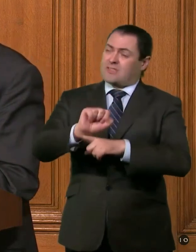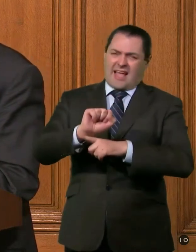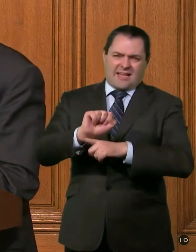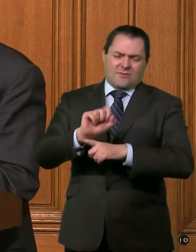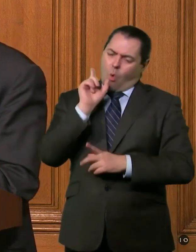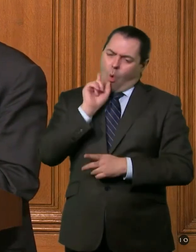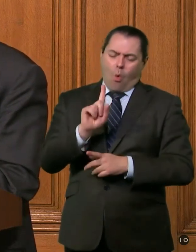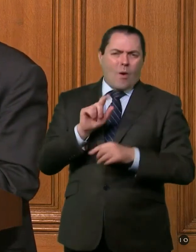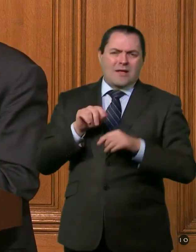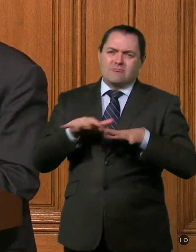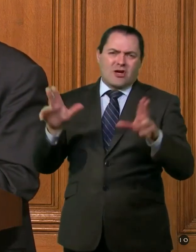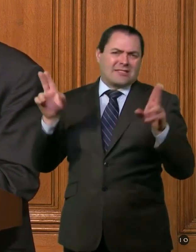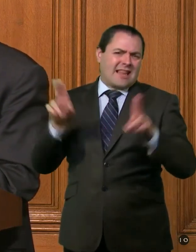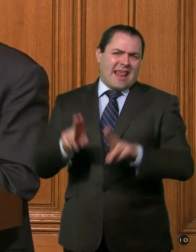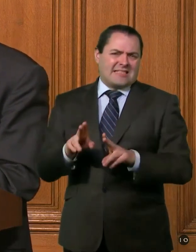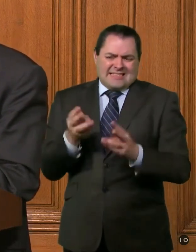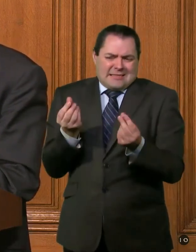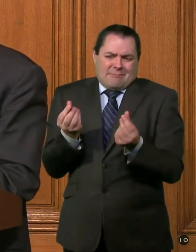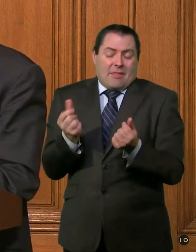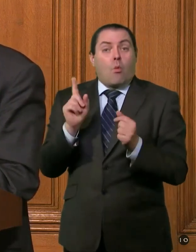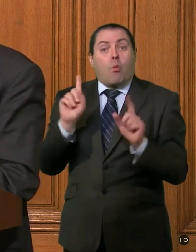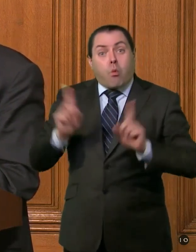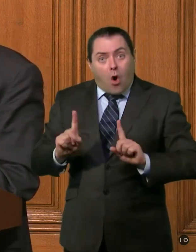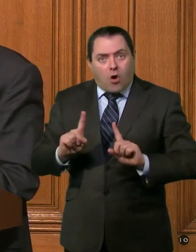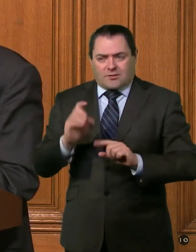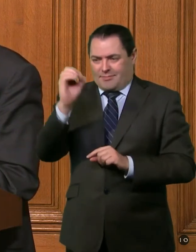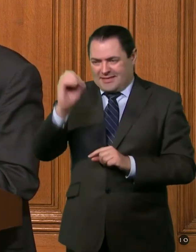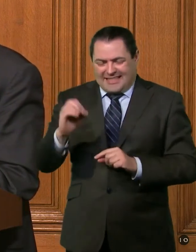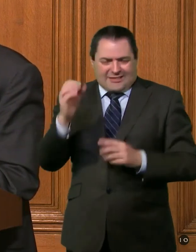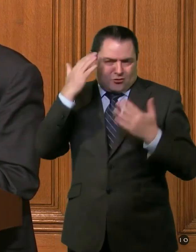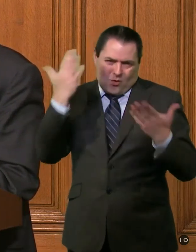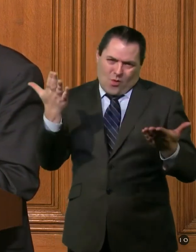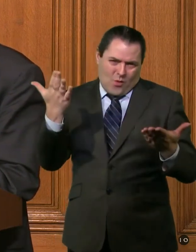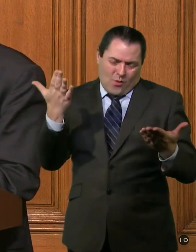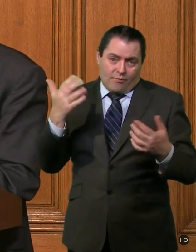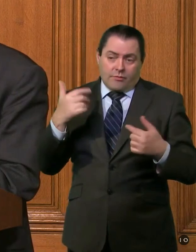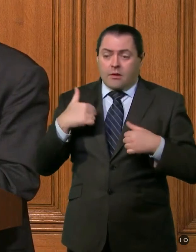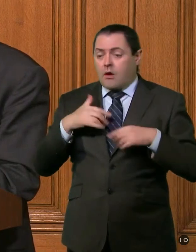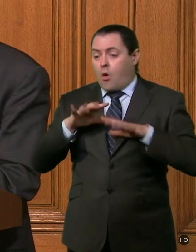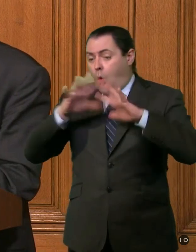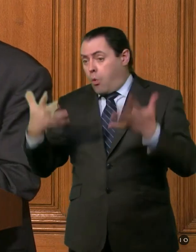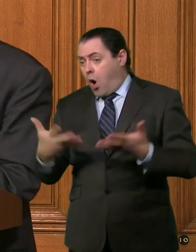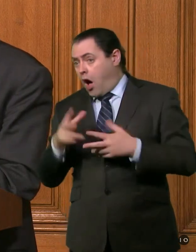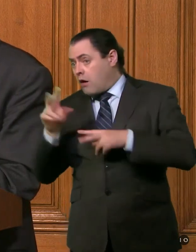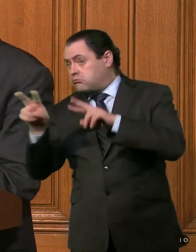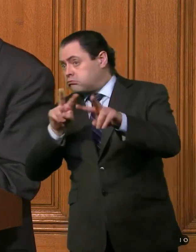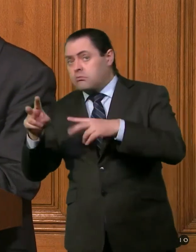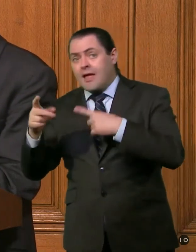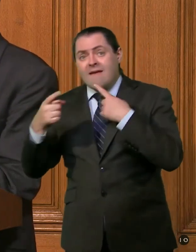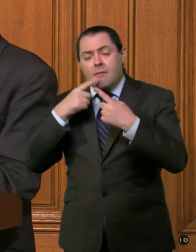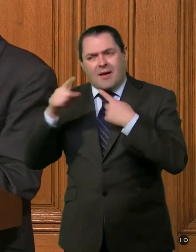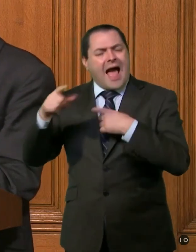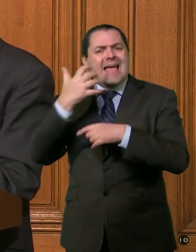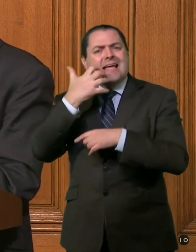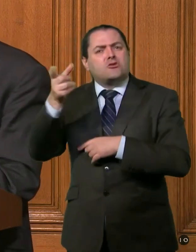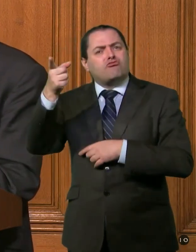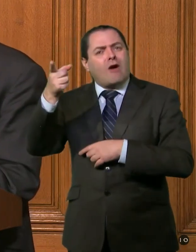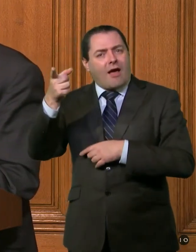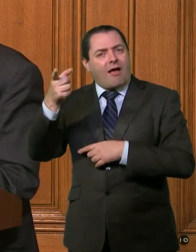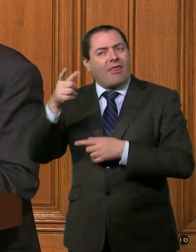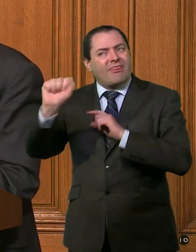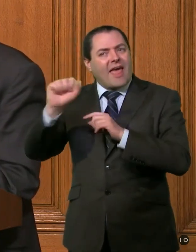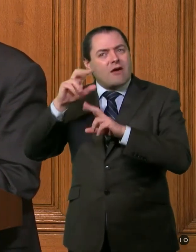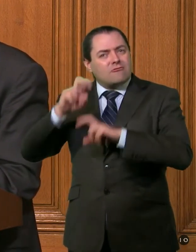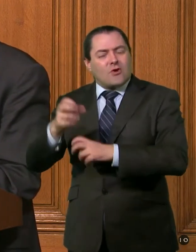the world, we monitor and understand that, and Israel has started doing that, and they're beginning to get some data out. They've said they're not going to have any firm data